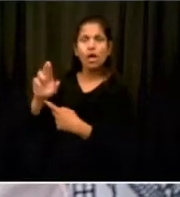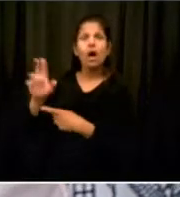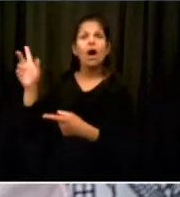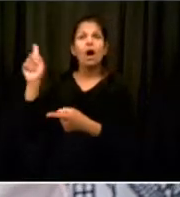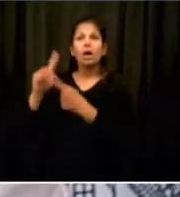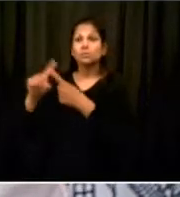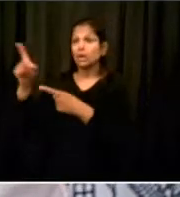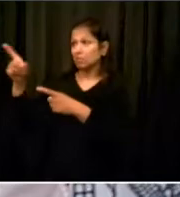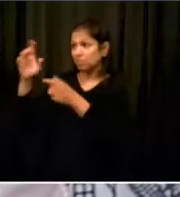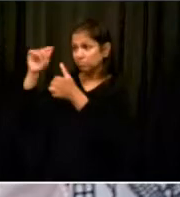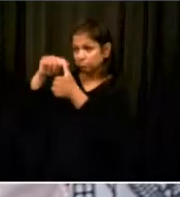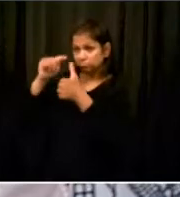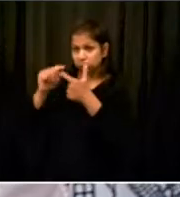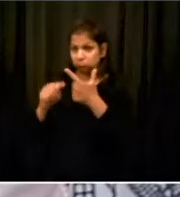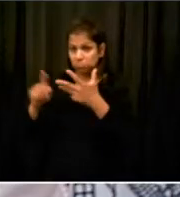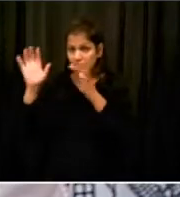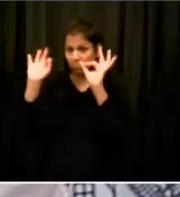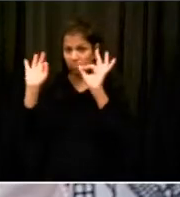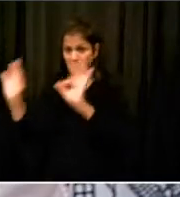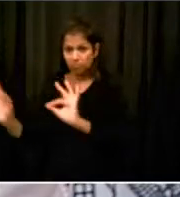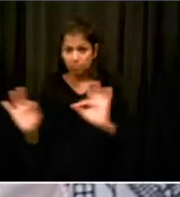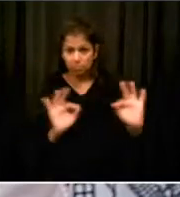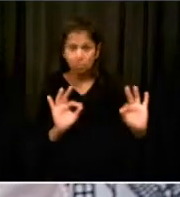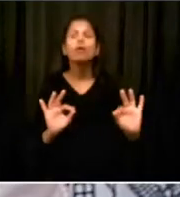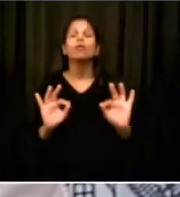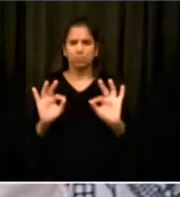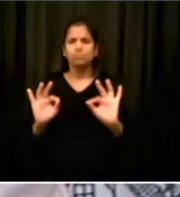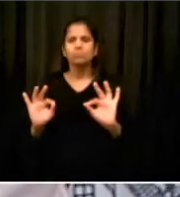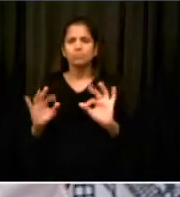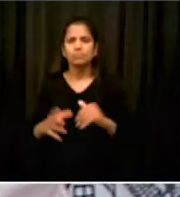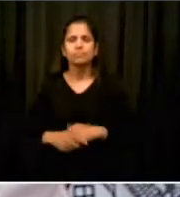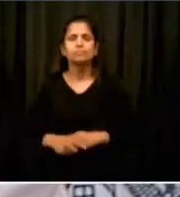safely, and if we are not, it will not be allowed to resume.